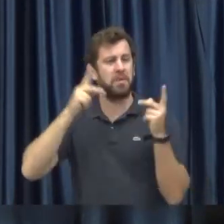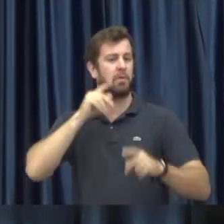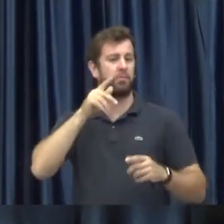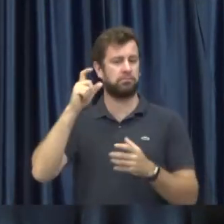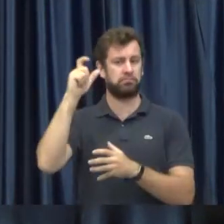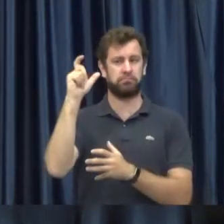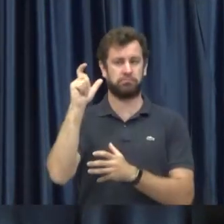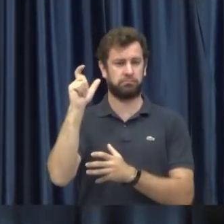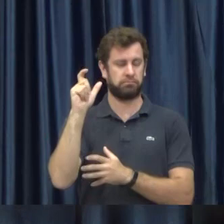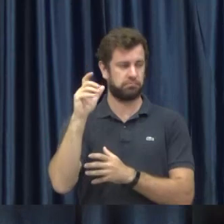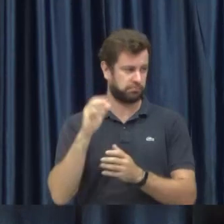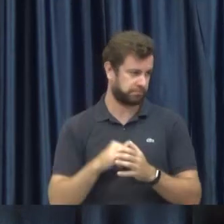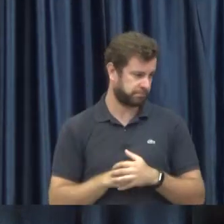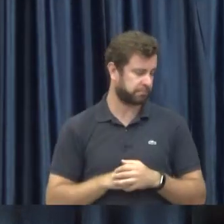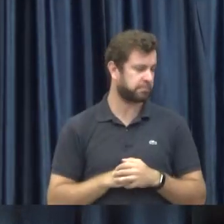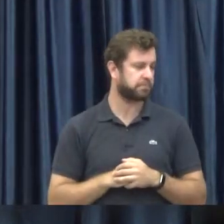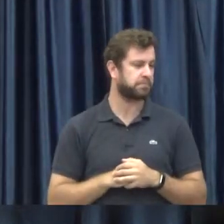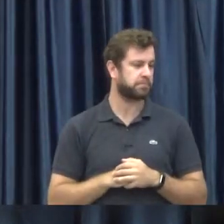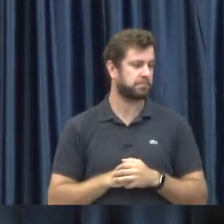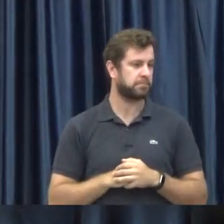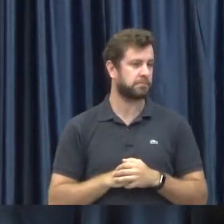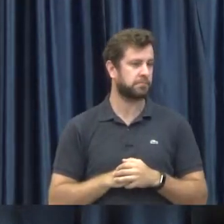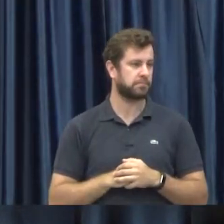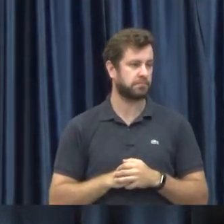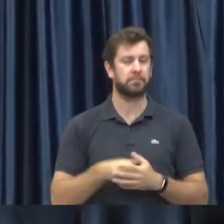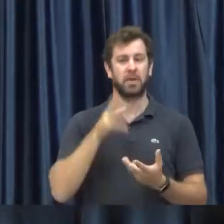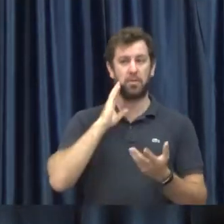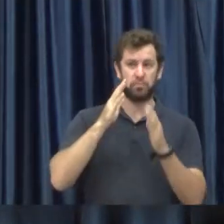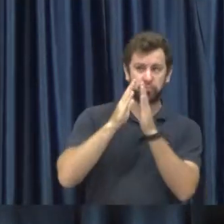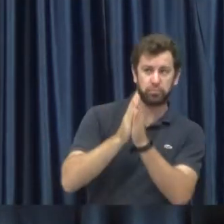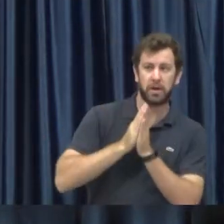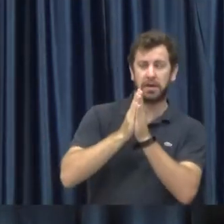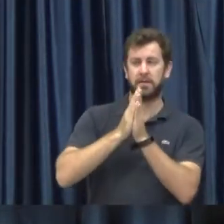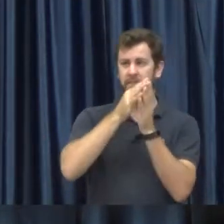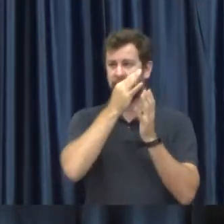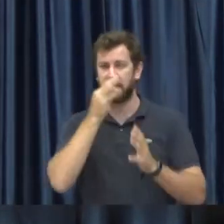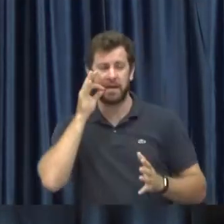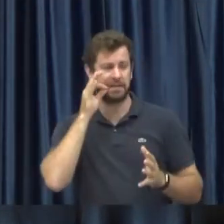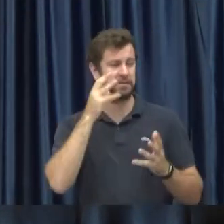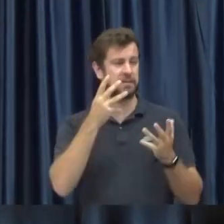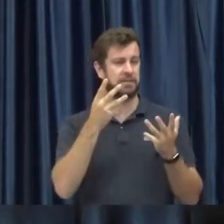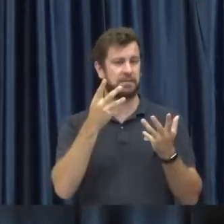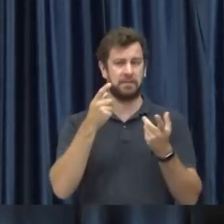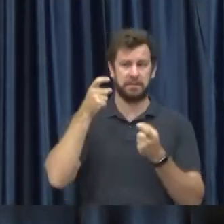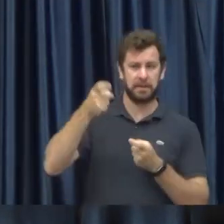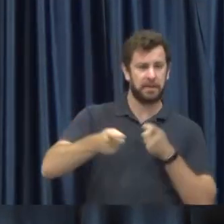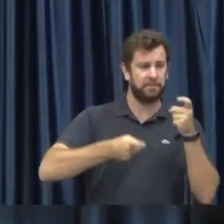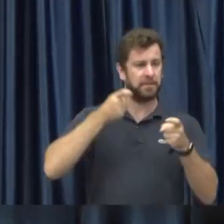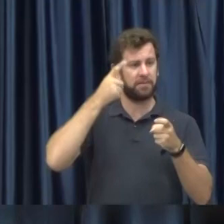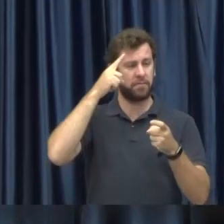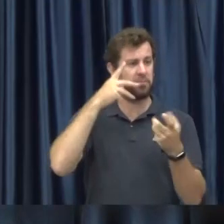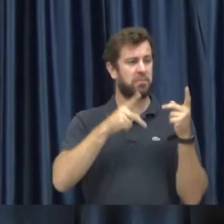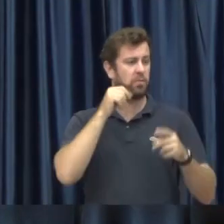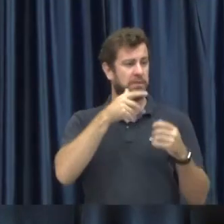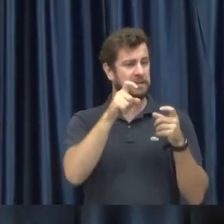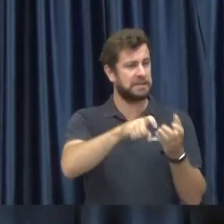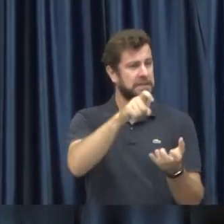the tawheed, oneness of God. There is prayer, there is fasting, there is the giving of charity.